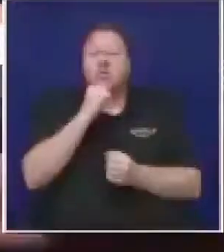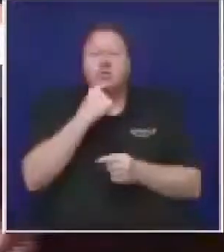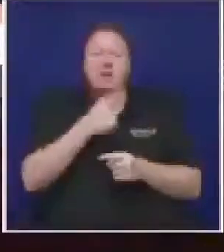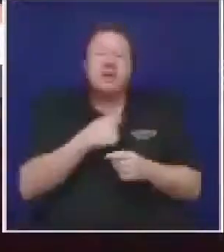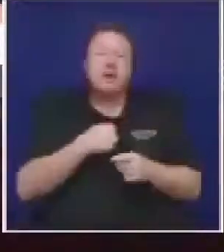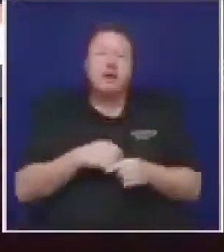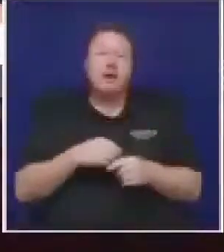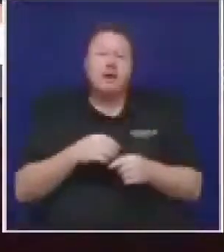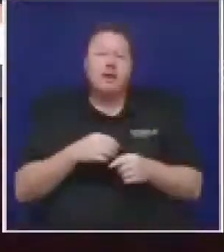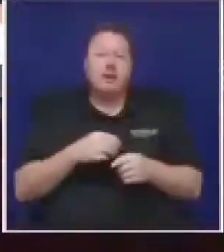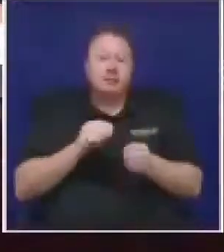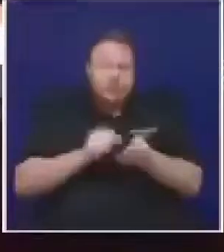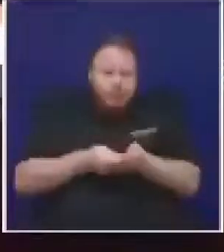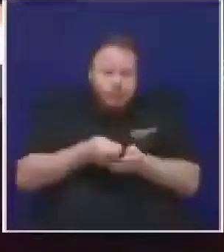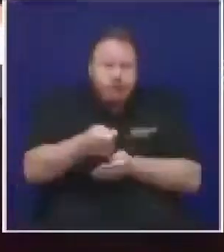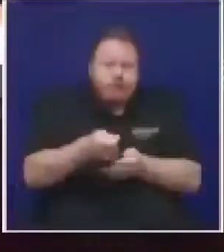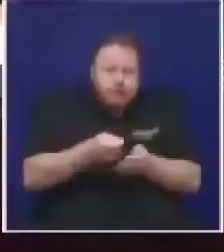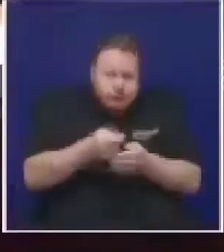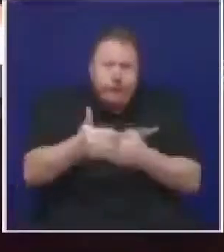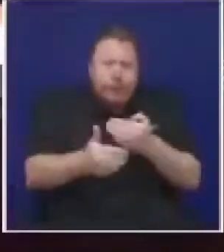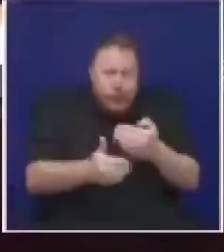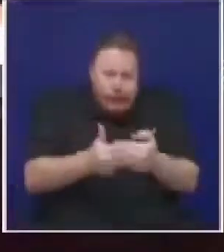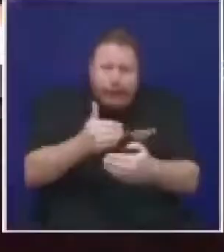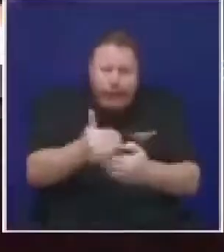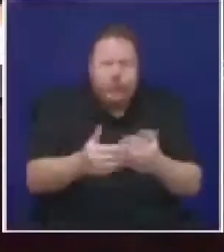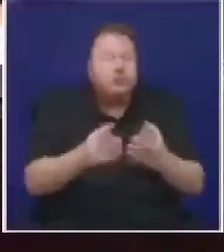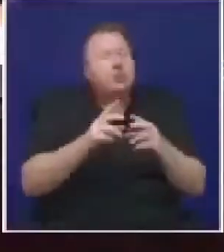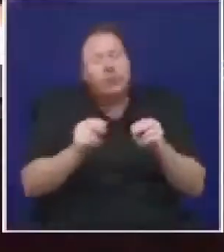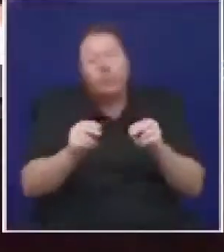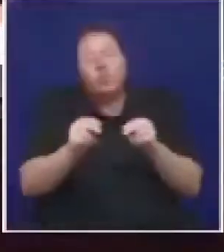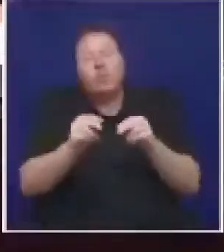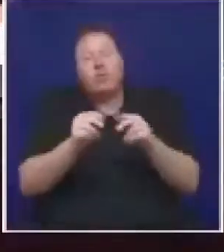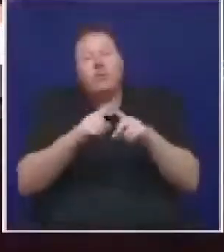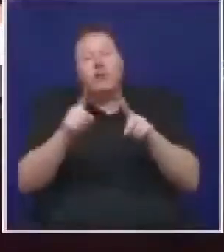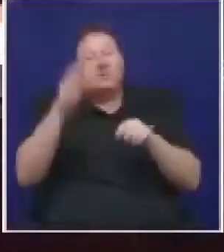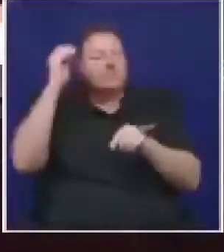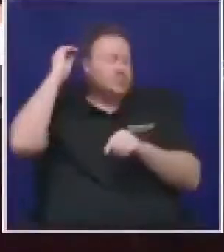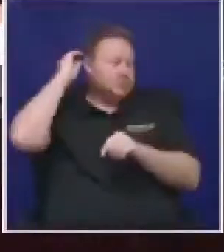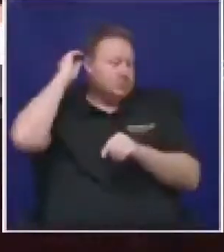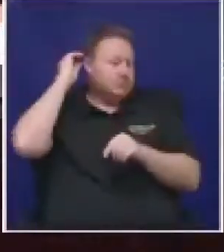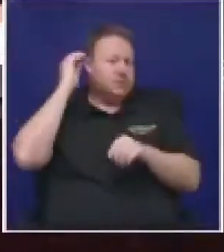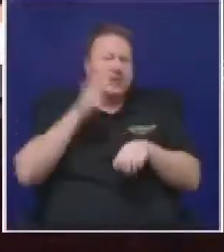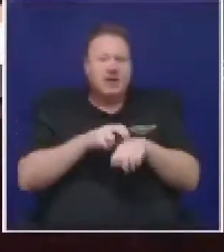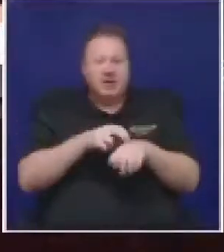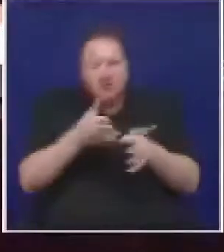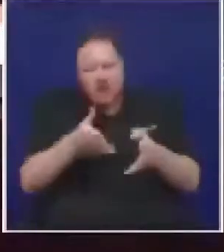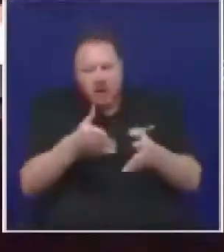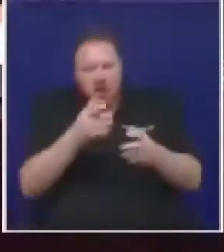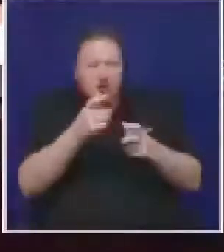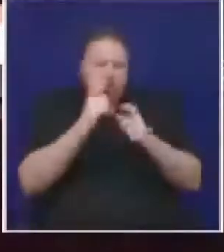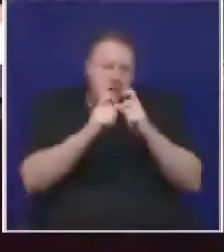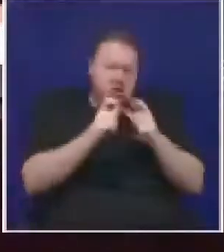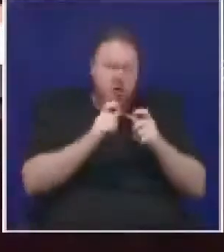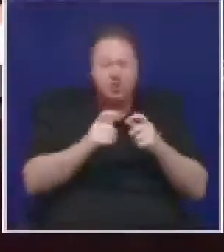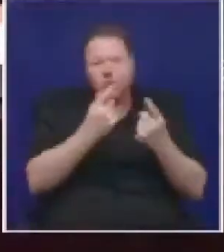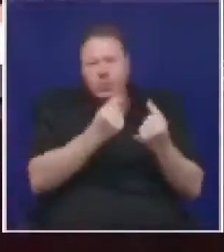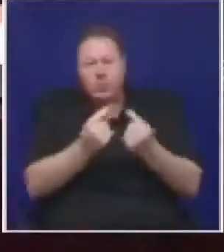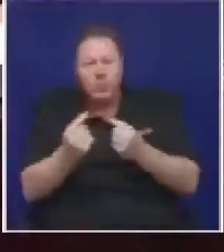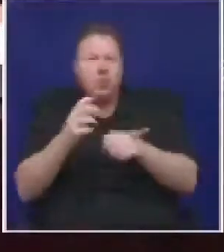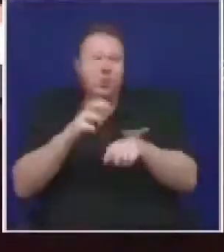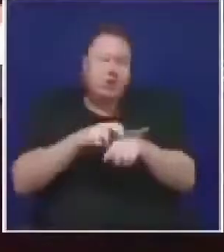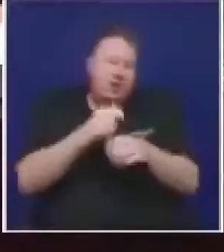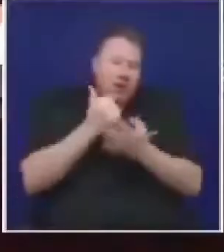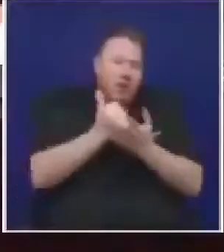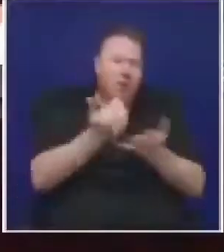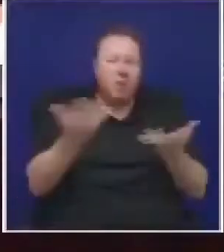people, but we must just be conscious that we must be there for a while, look at what they're doing, where they need